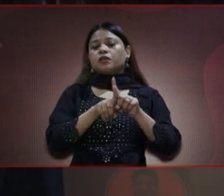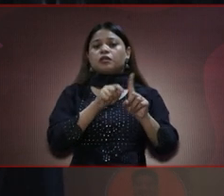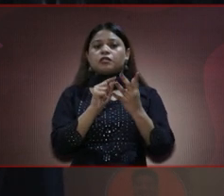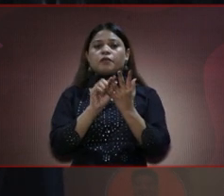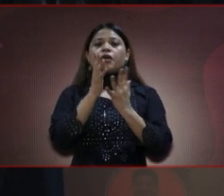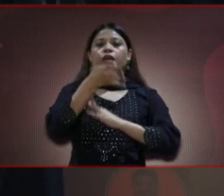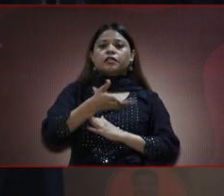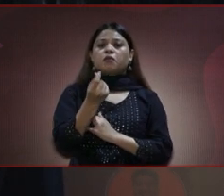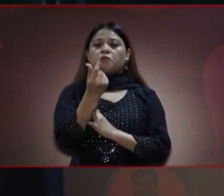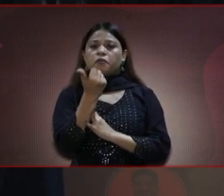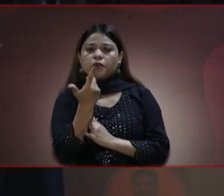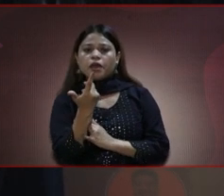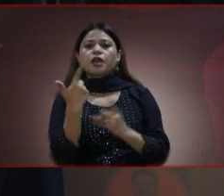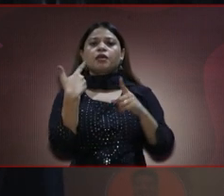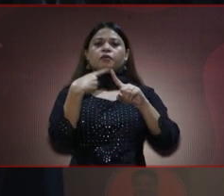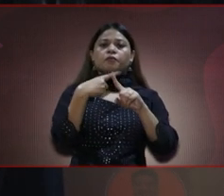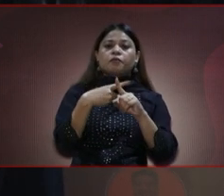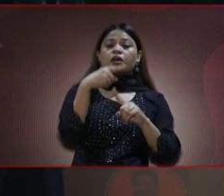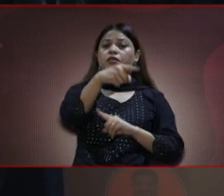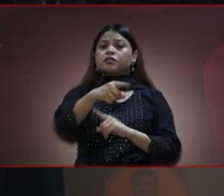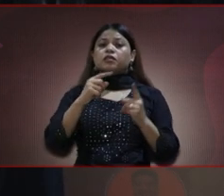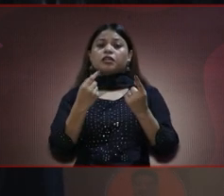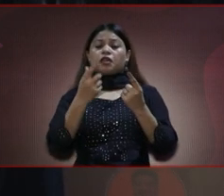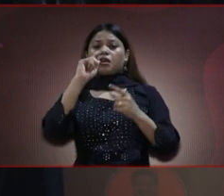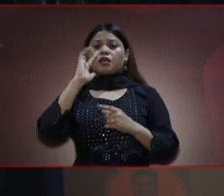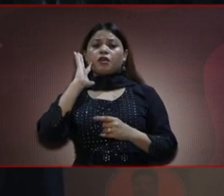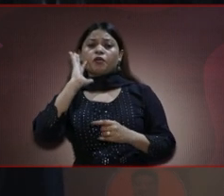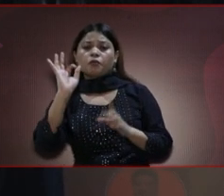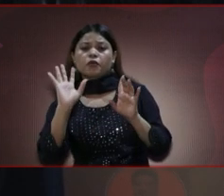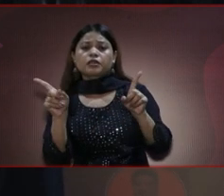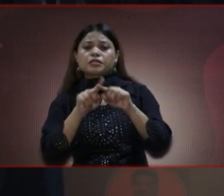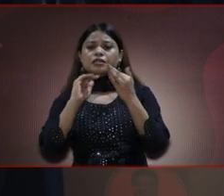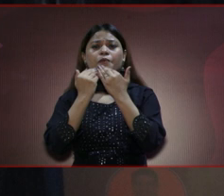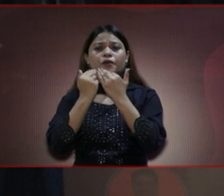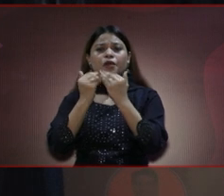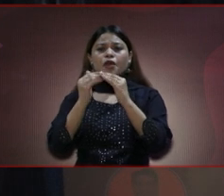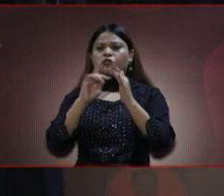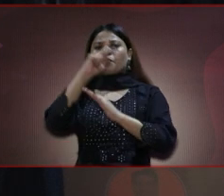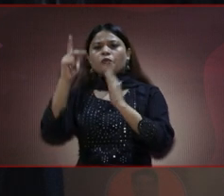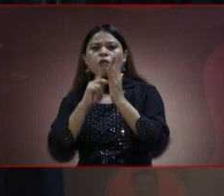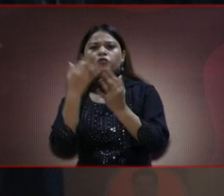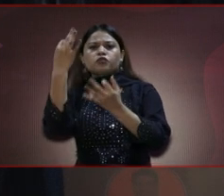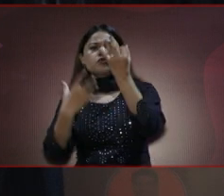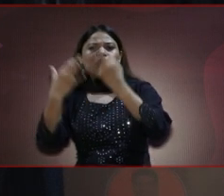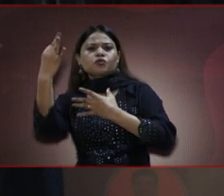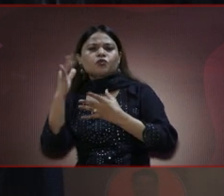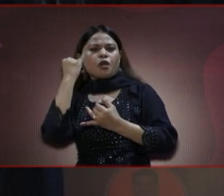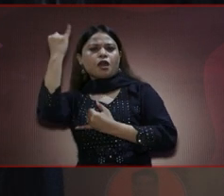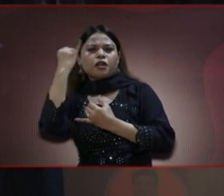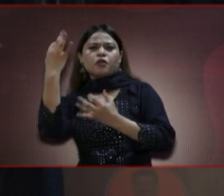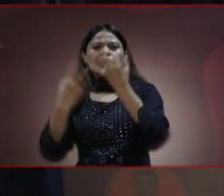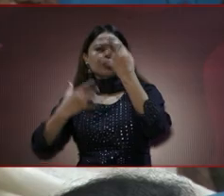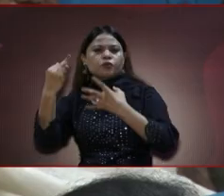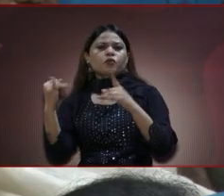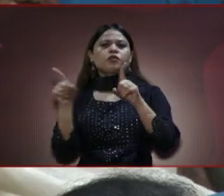prices and playing a pivotal role in the development of progressive educational policies under the esteemed guidance